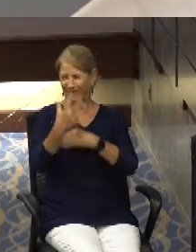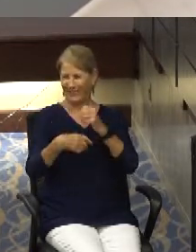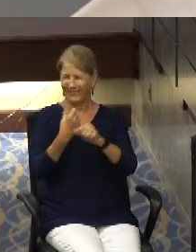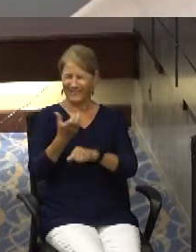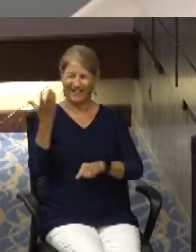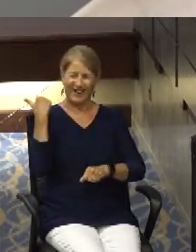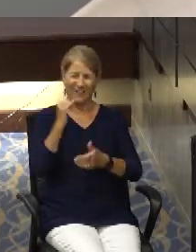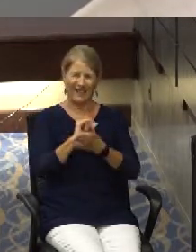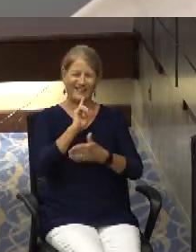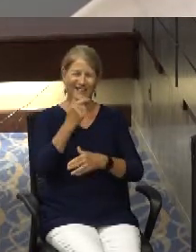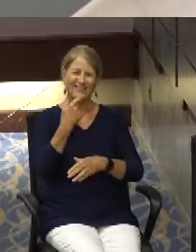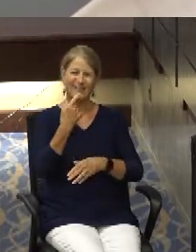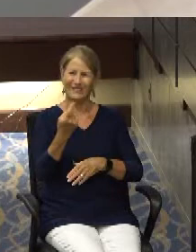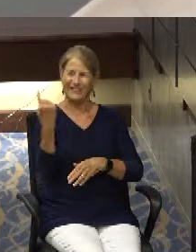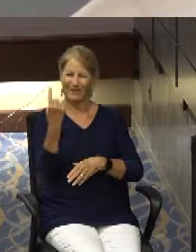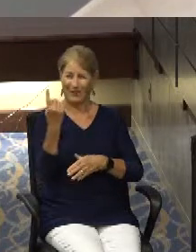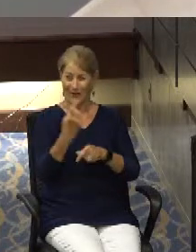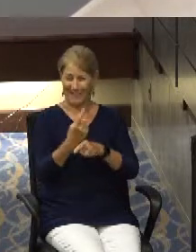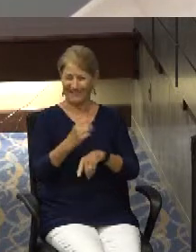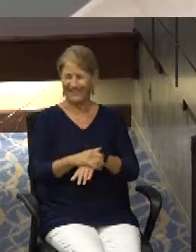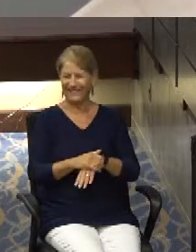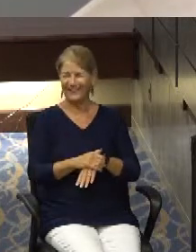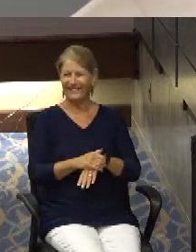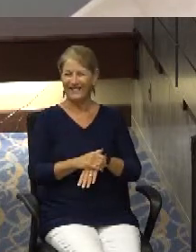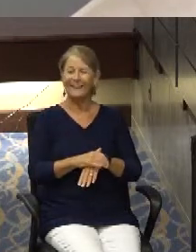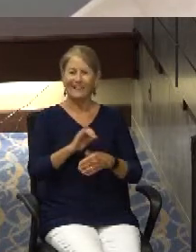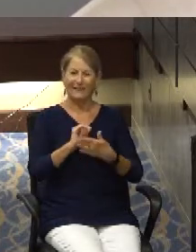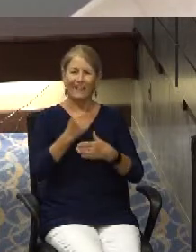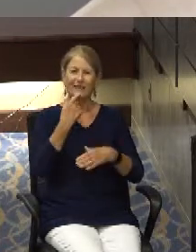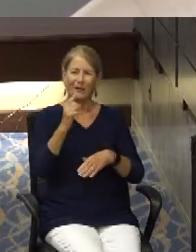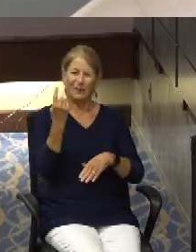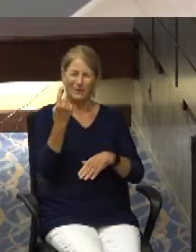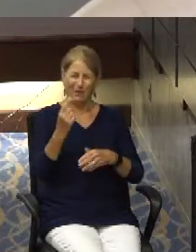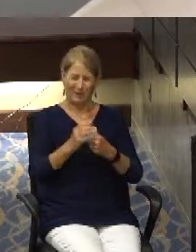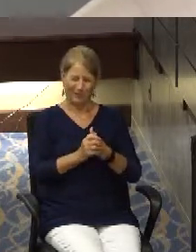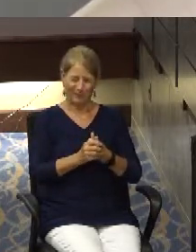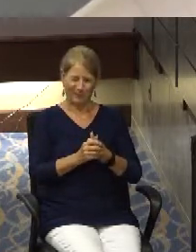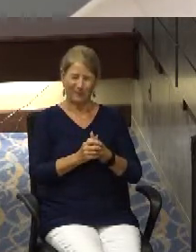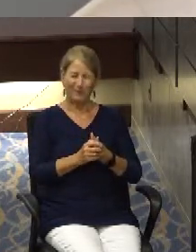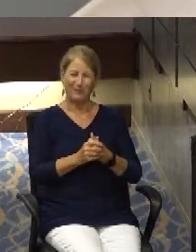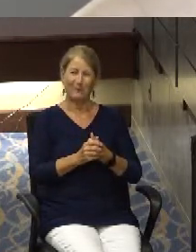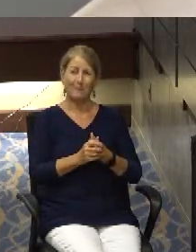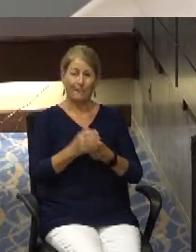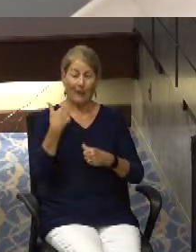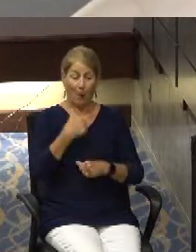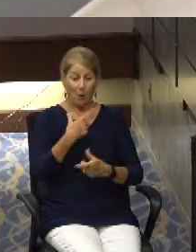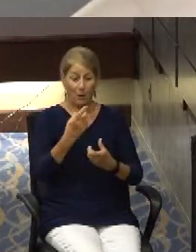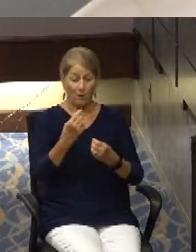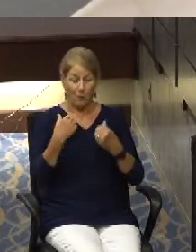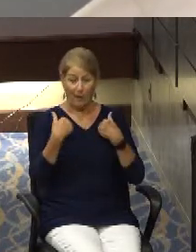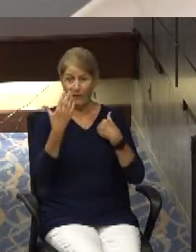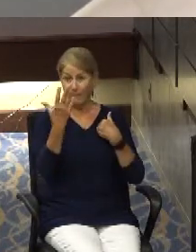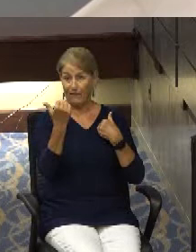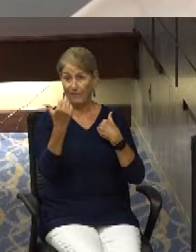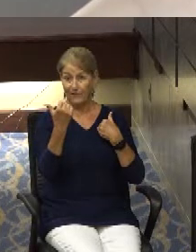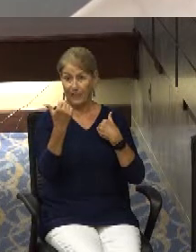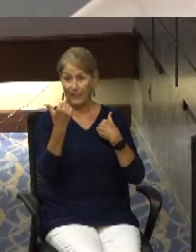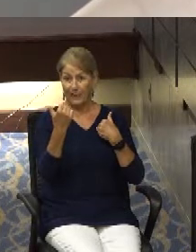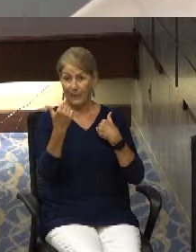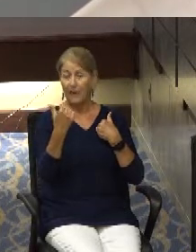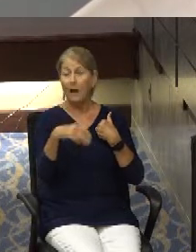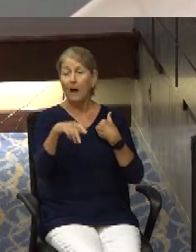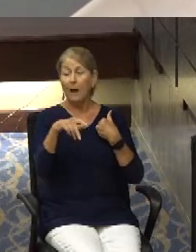That tells you something, doesn't it? Yep, that tells you something. So we do have 15 public hearings on the agenda